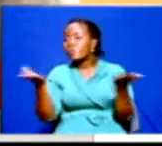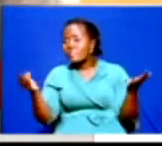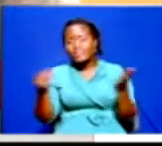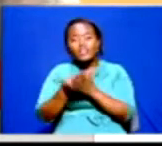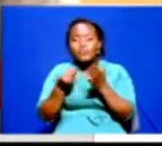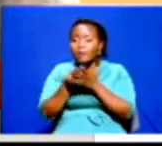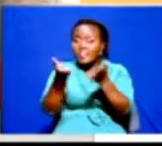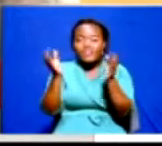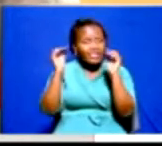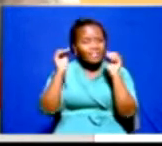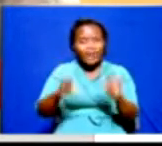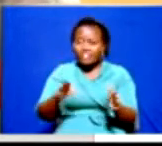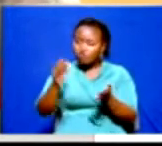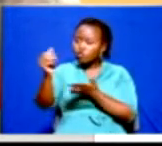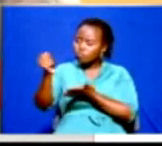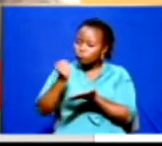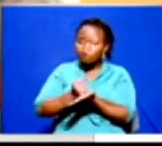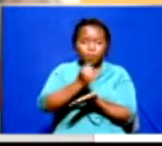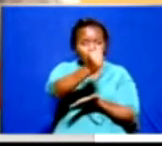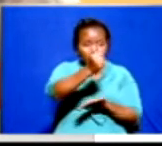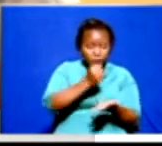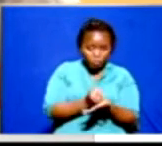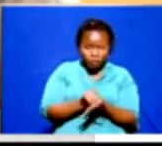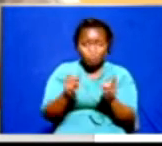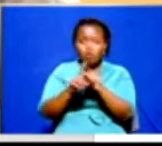all of them. Mm-hmm. And even when they go out,